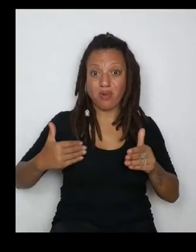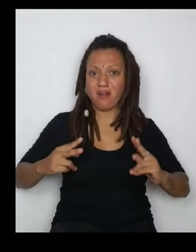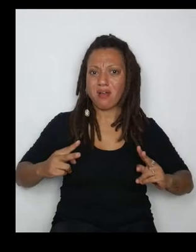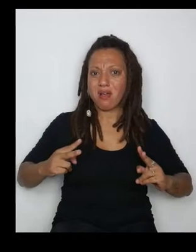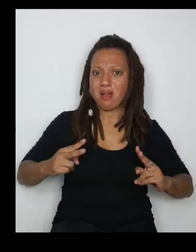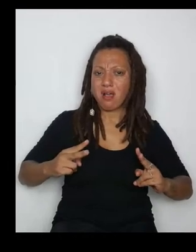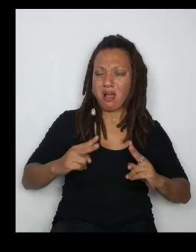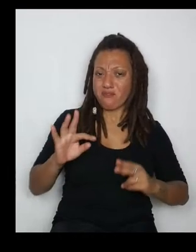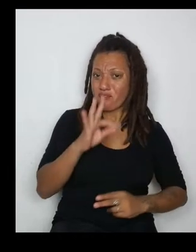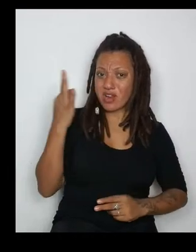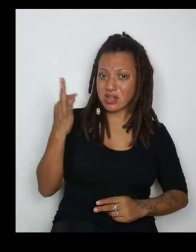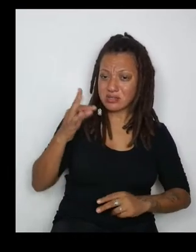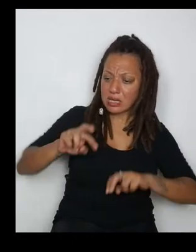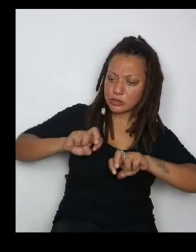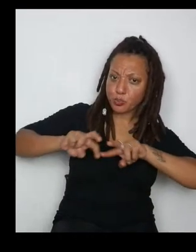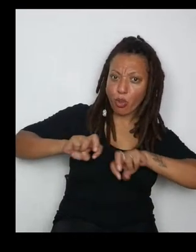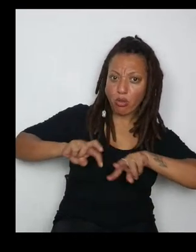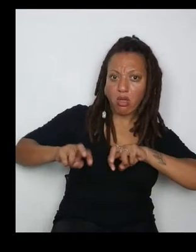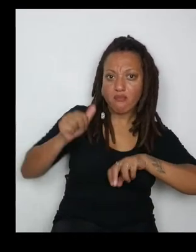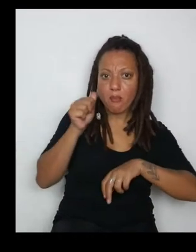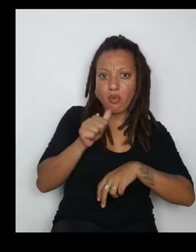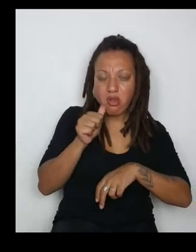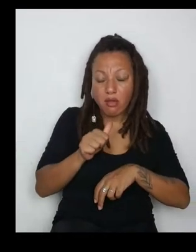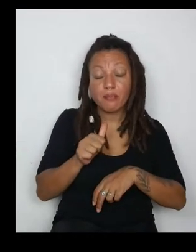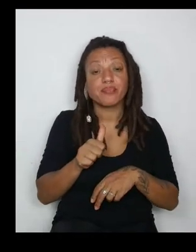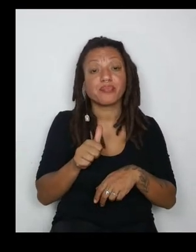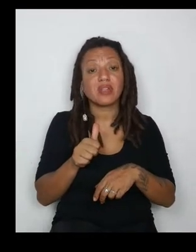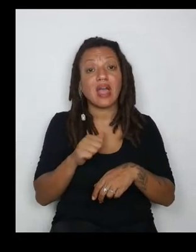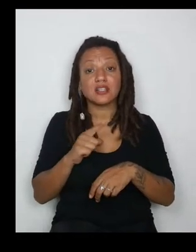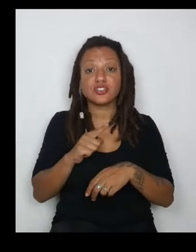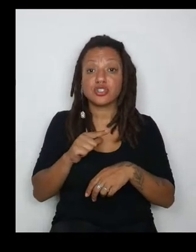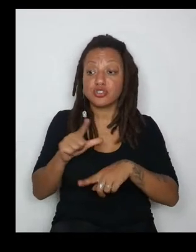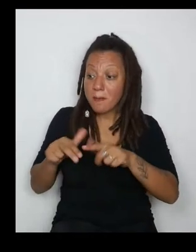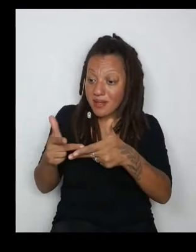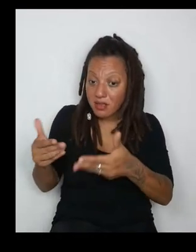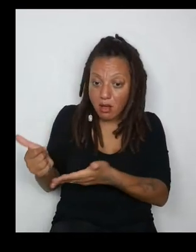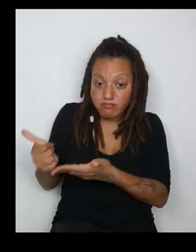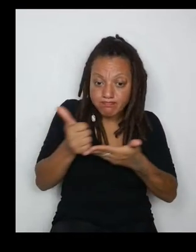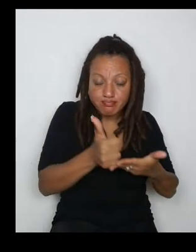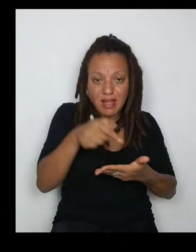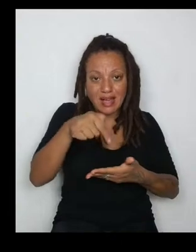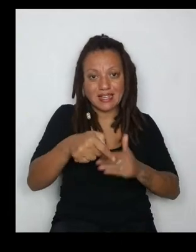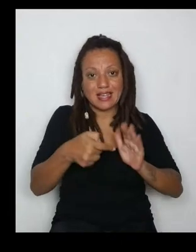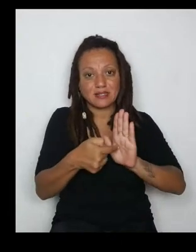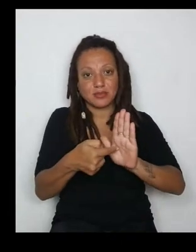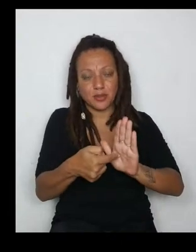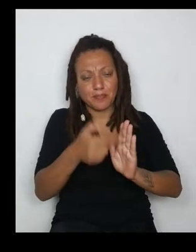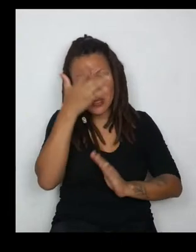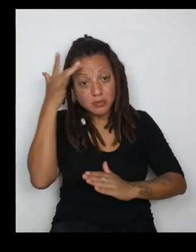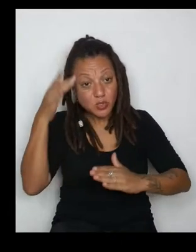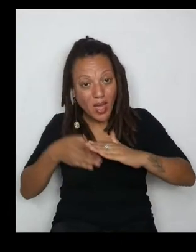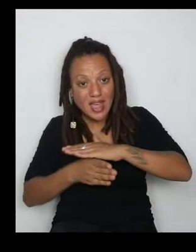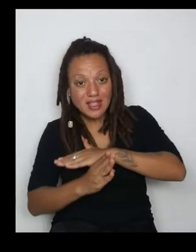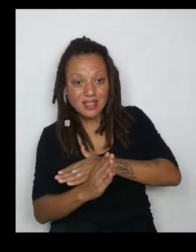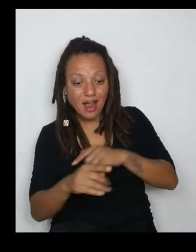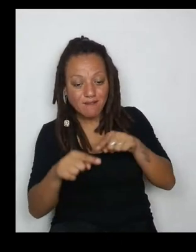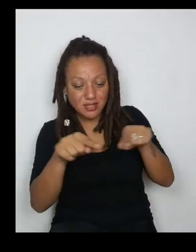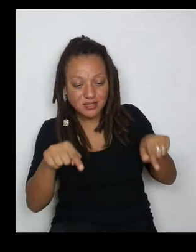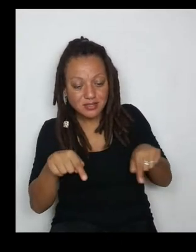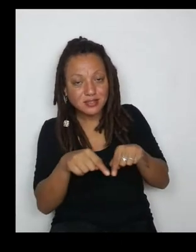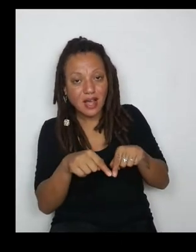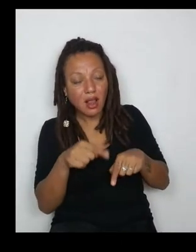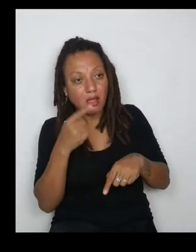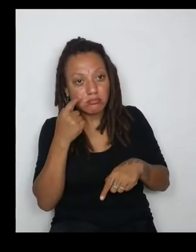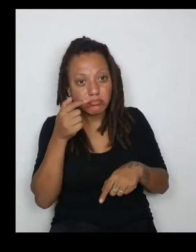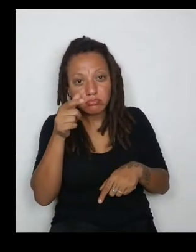heart to the exhibition people would come in and out of the central room and then go back to the paintings and have